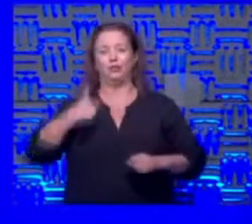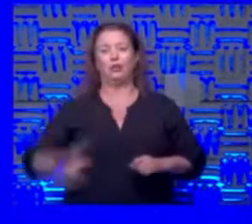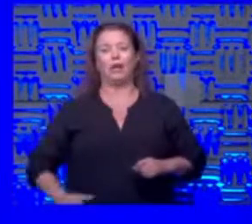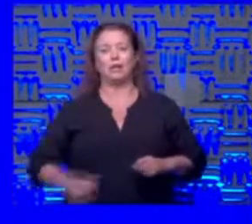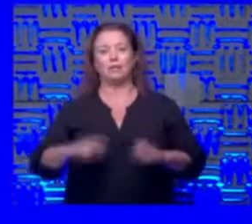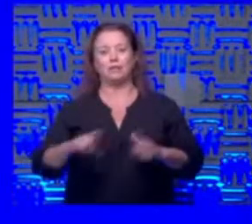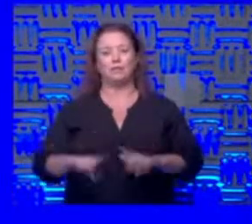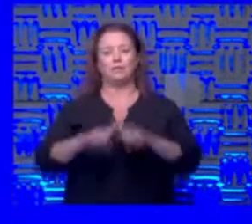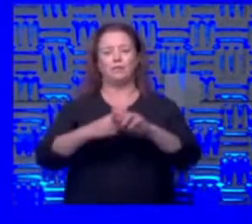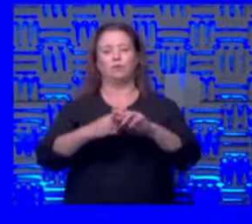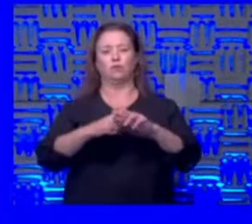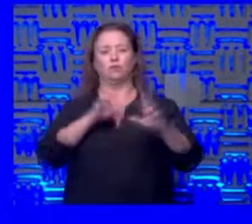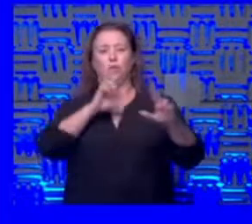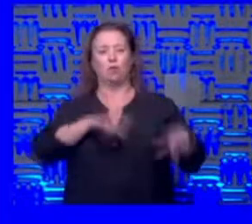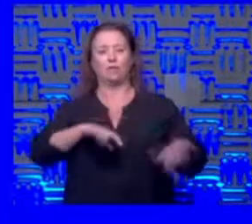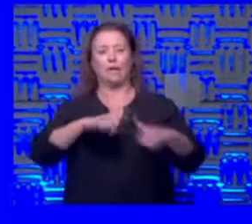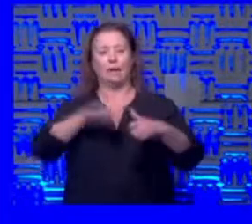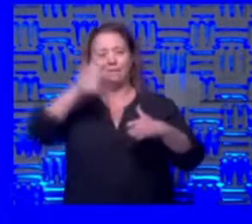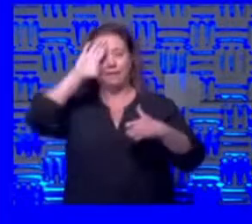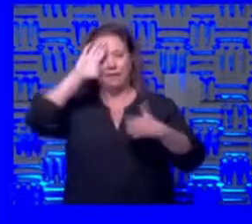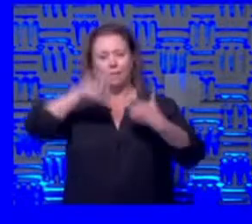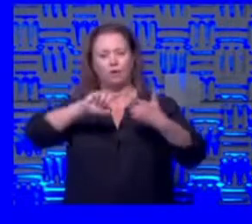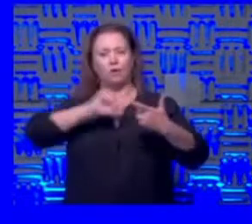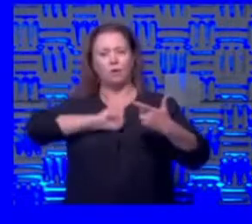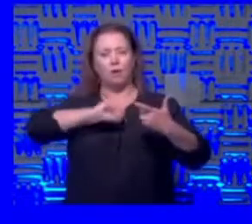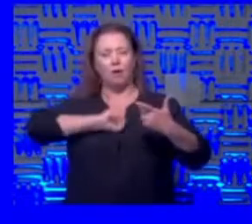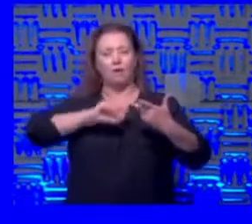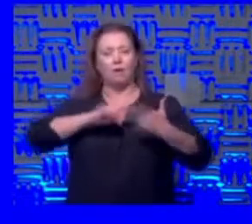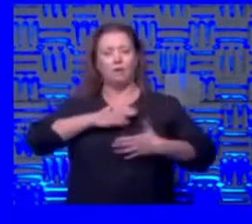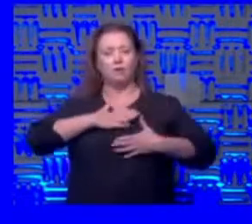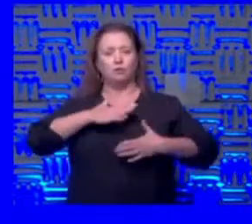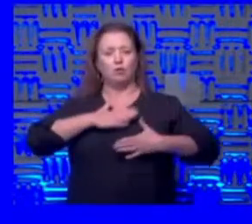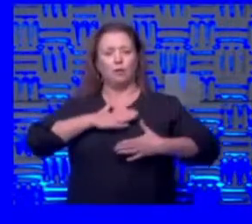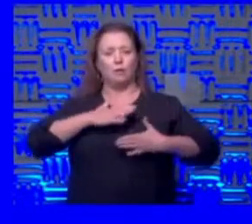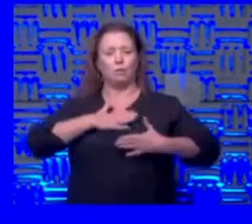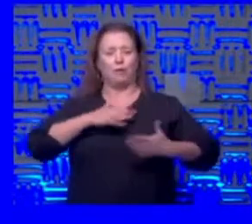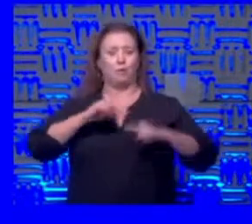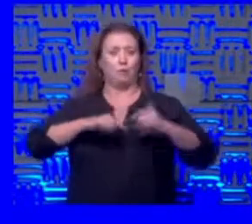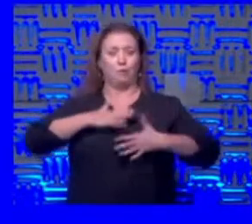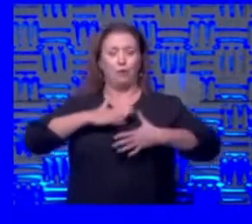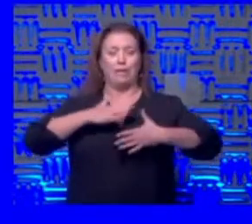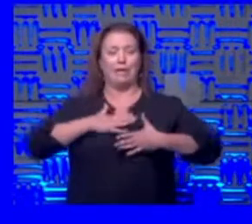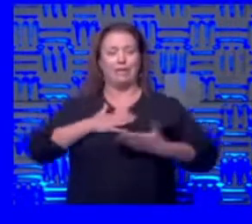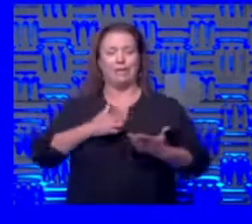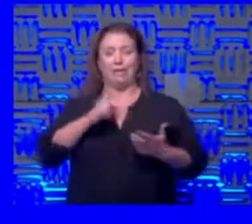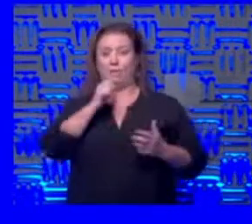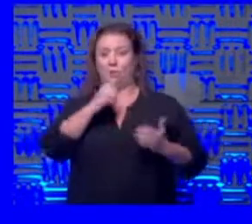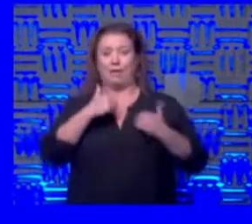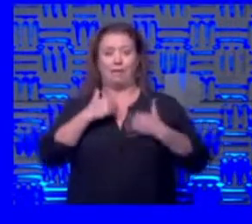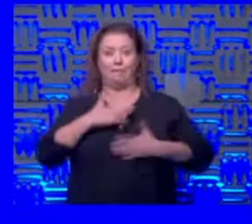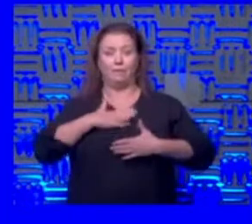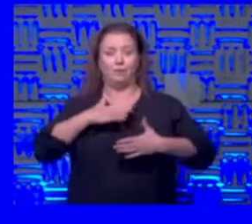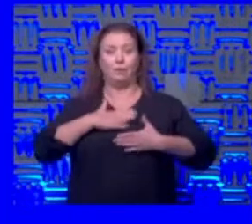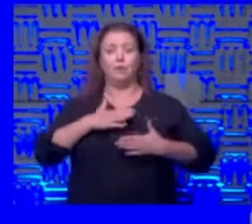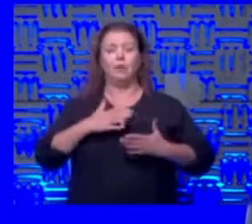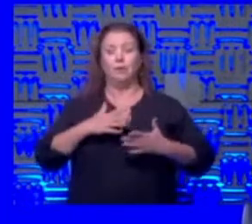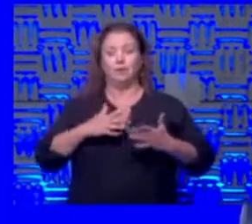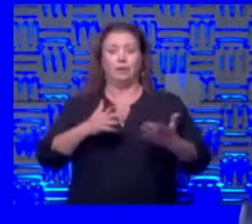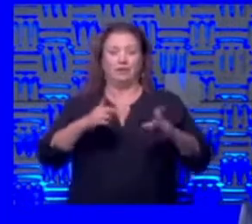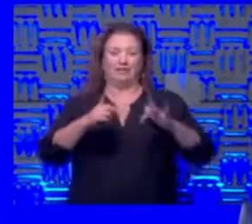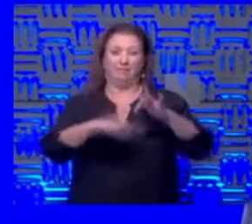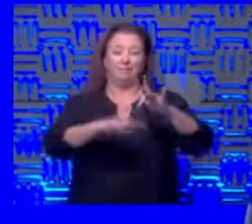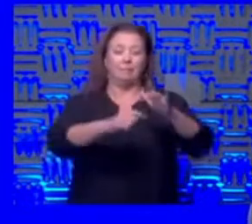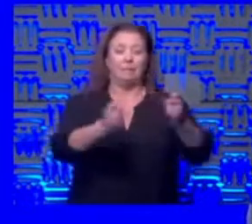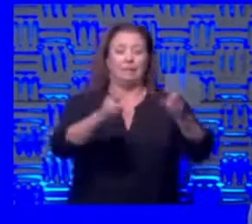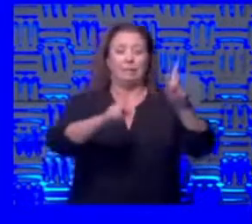initial reports had fever, cough, shortness of breath. And if you didn't have it, then you didn't have it. Yeah. Absolutely, we know that's not patients. true. They missed a lot of people. And I think